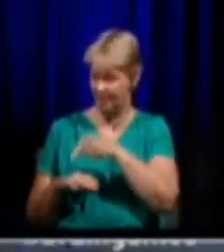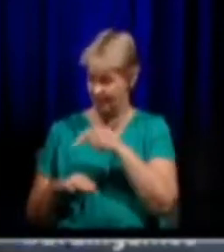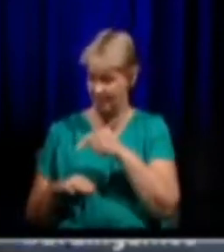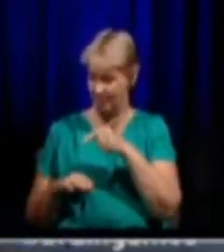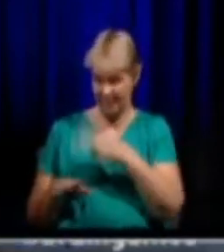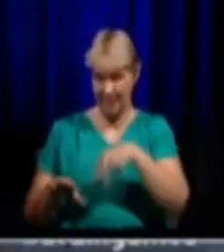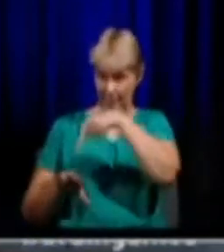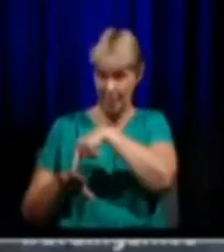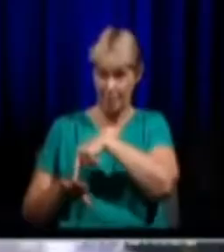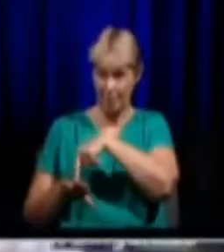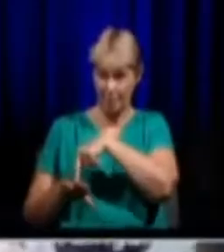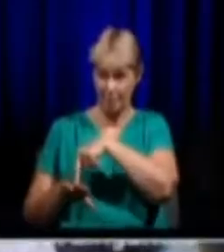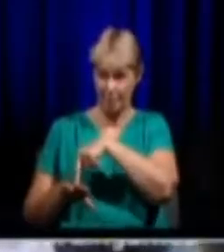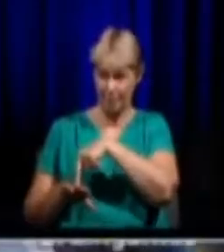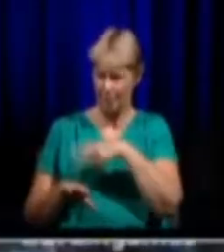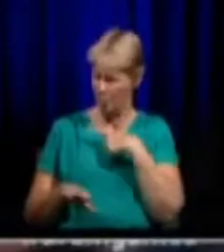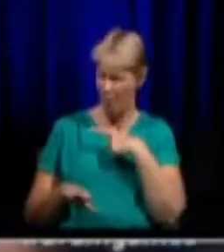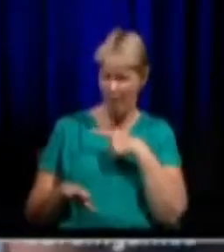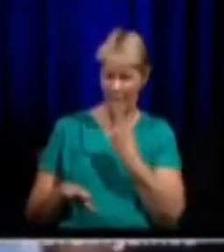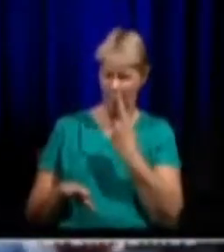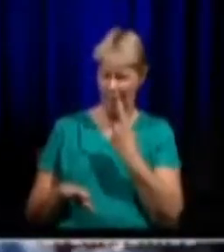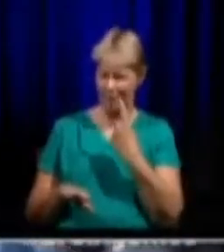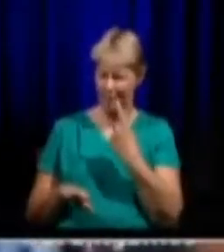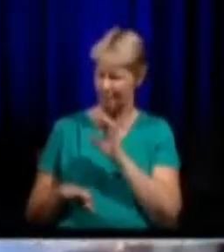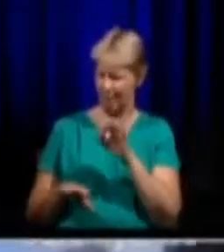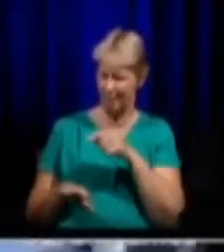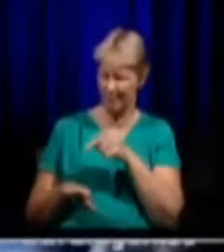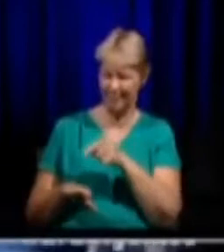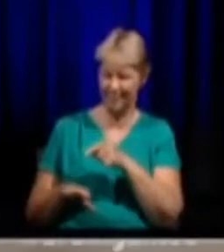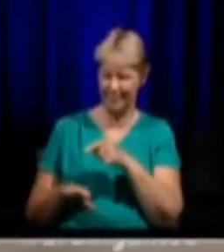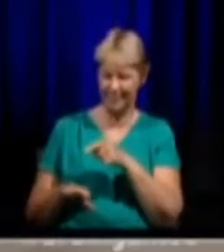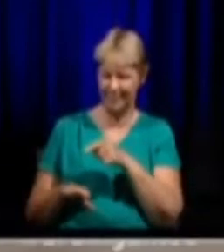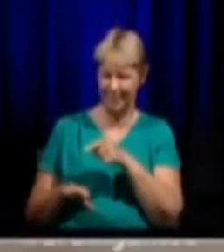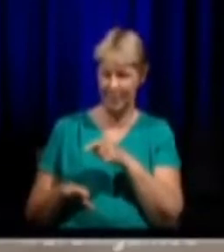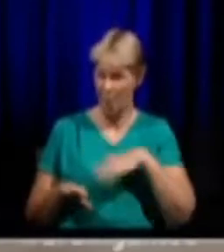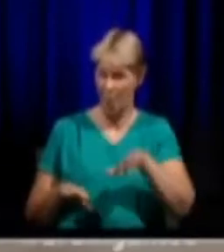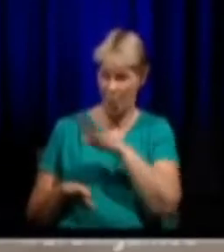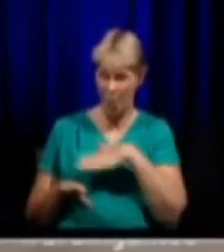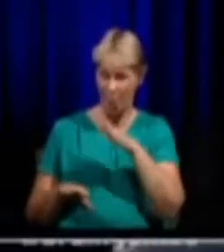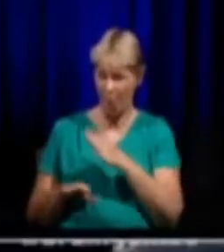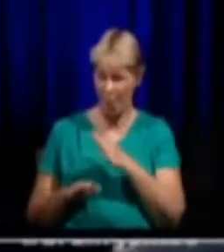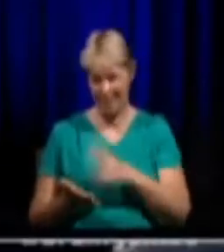is. You might be thinking you'd never go along with this, or would you?